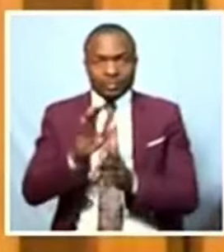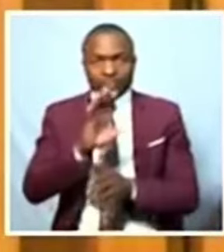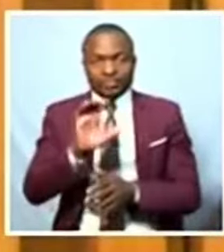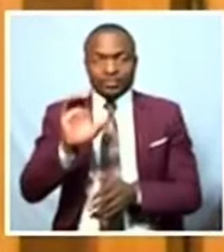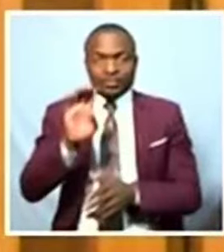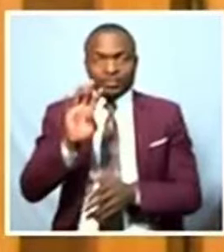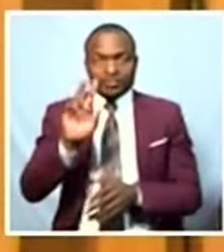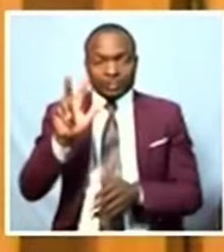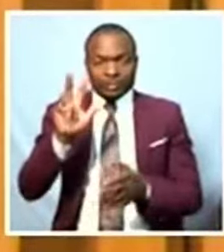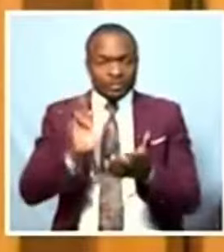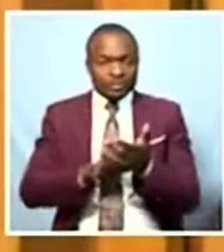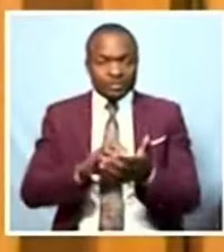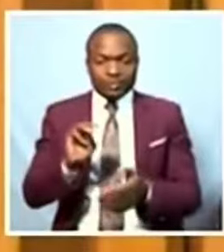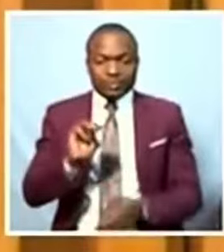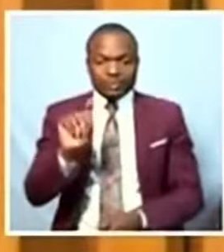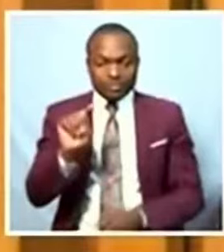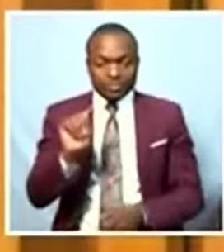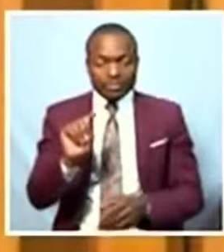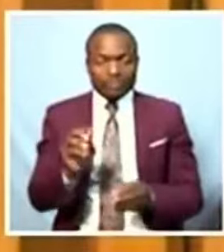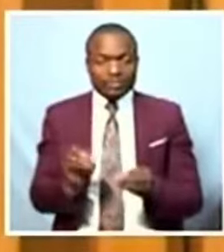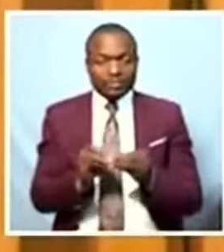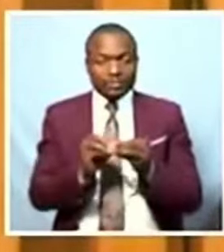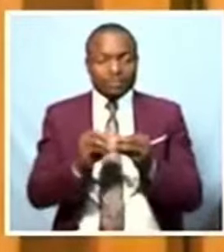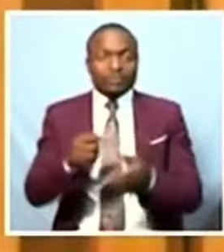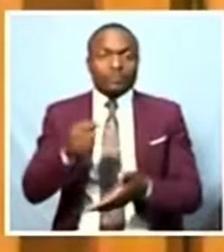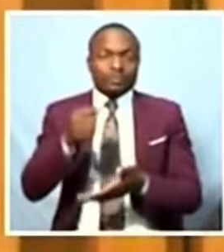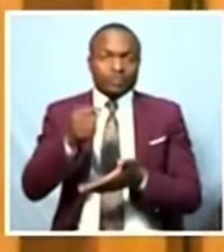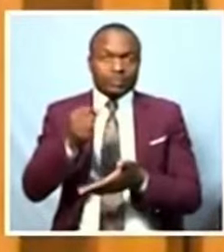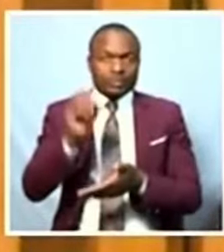543,000 metric tons of maize at a total cost of